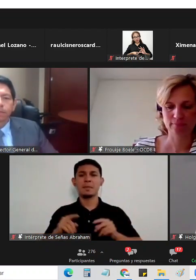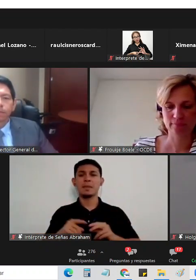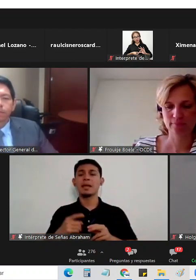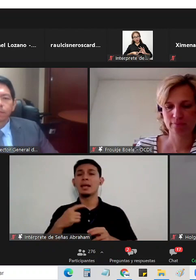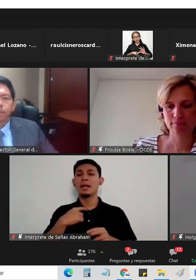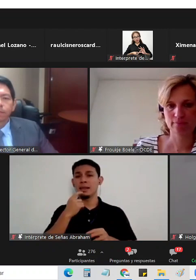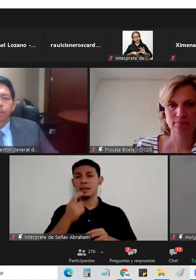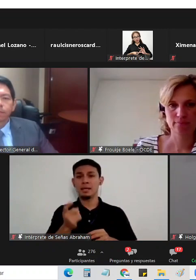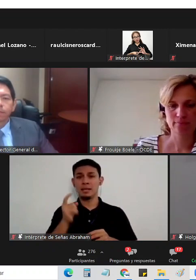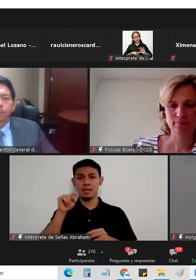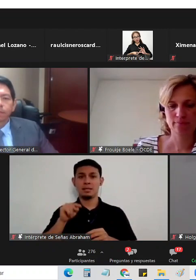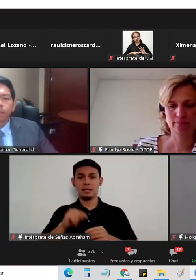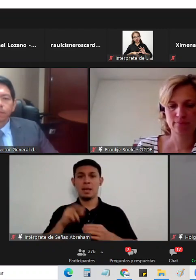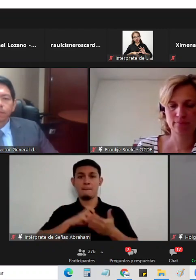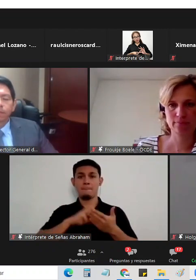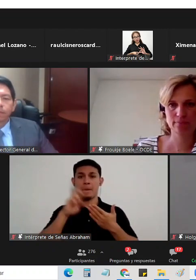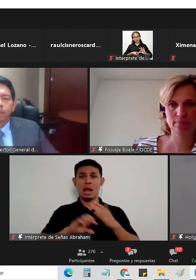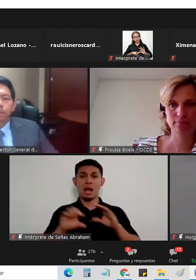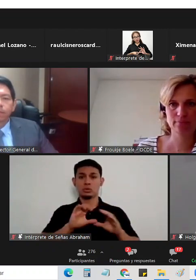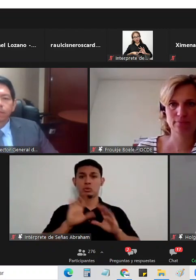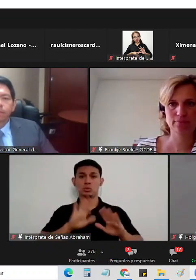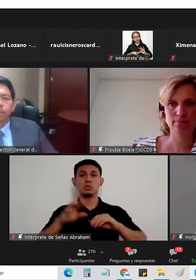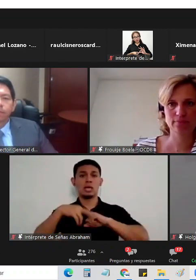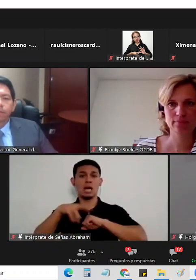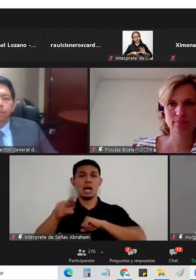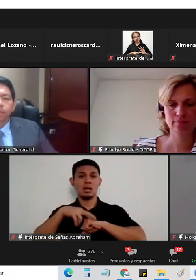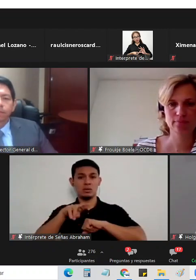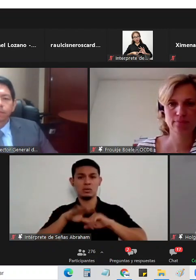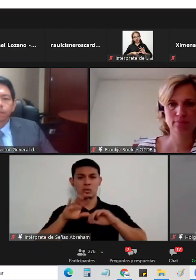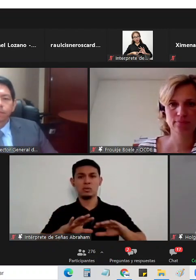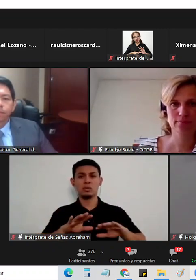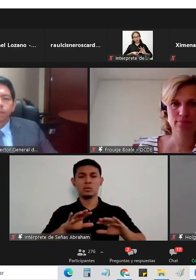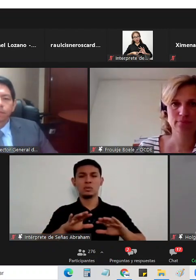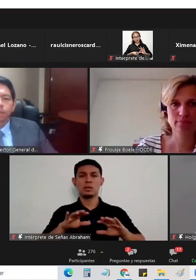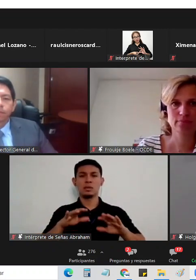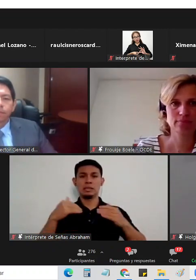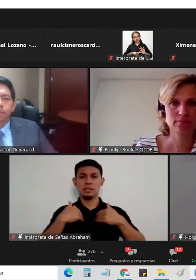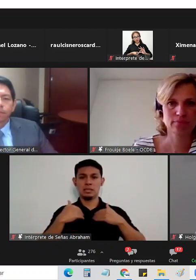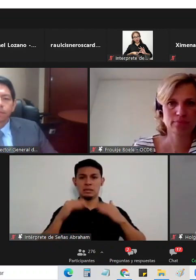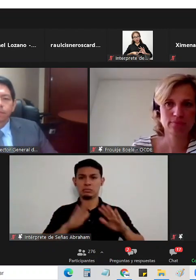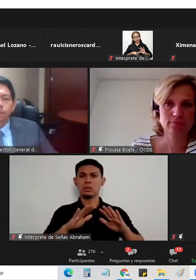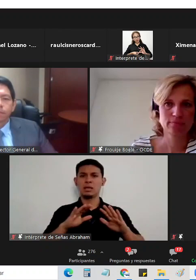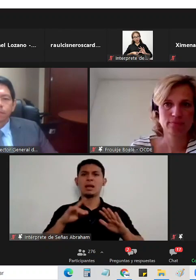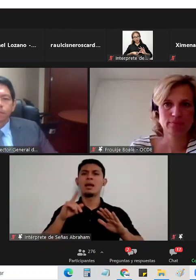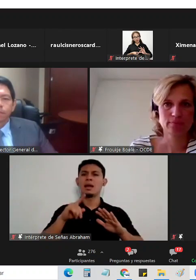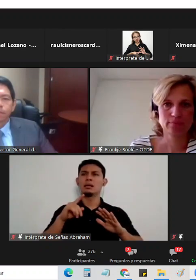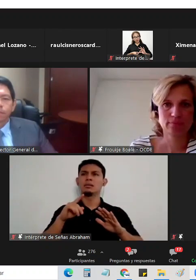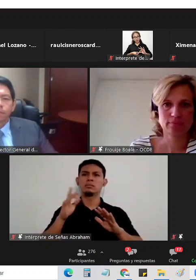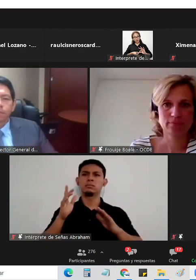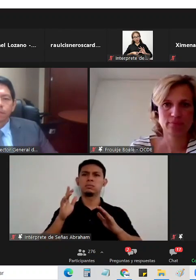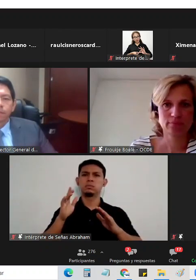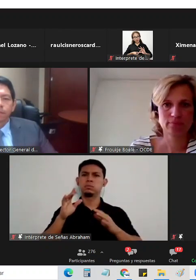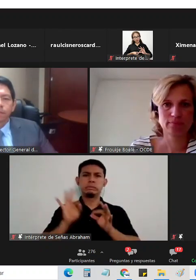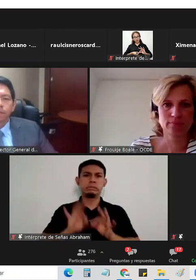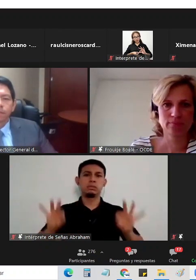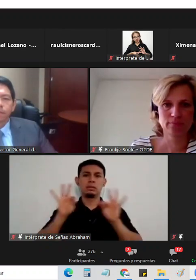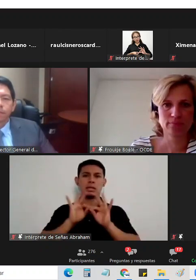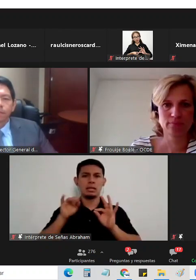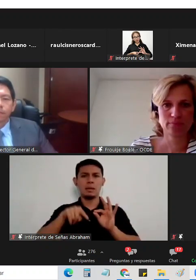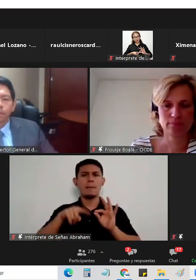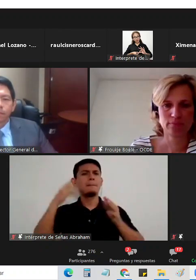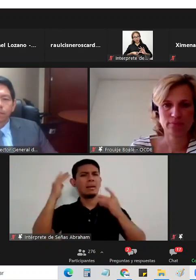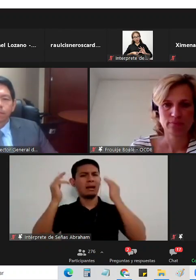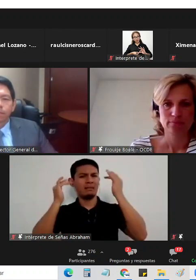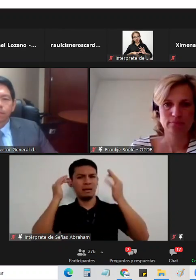our societies and i think that the fact that it's the first action plan in the region that tackles this dimension that is a very important